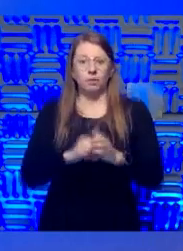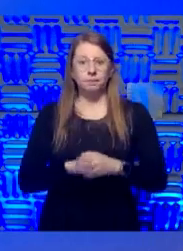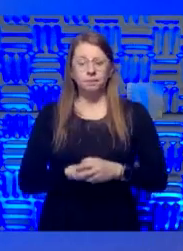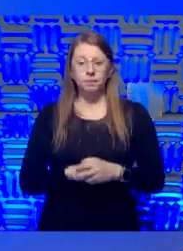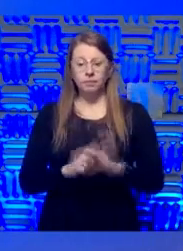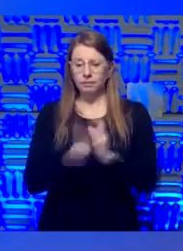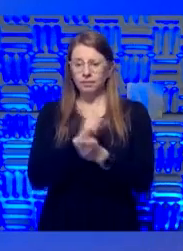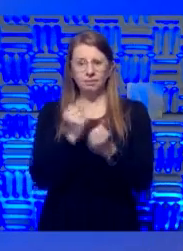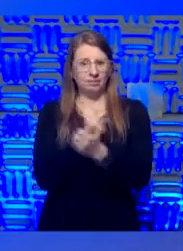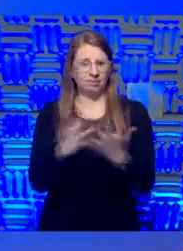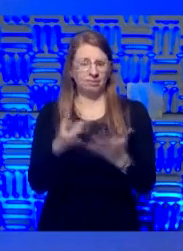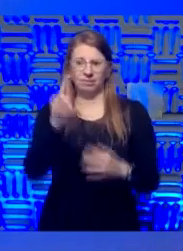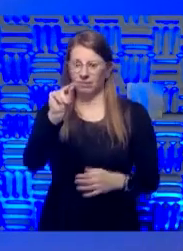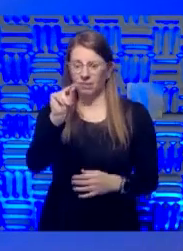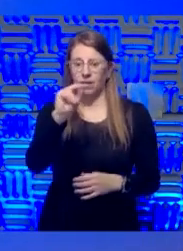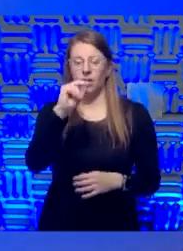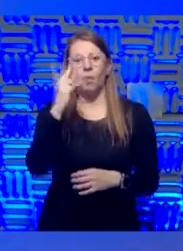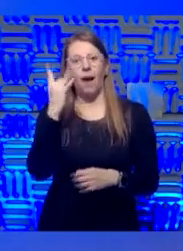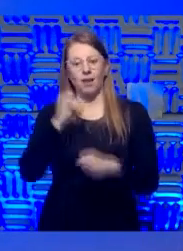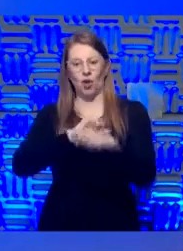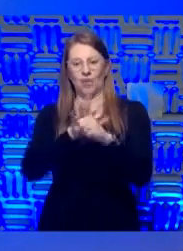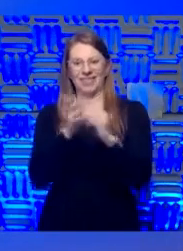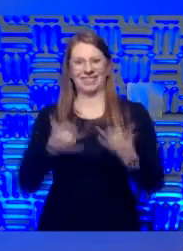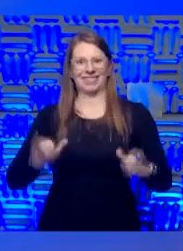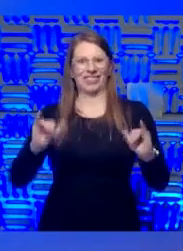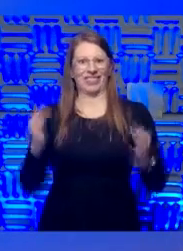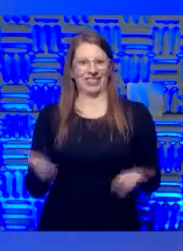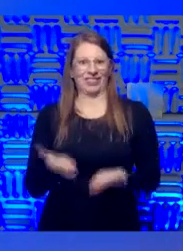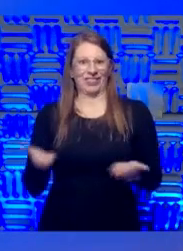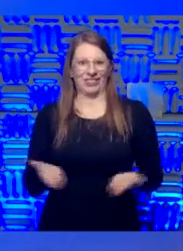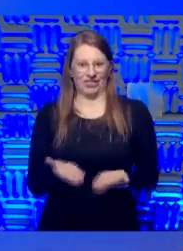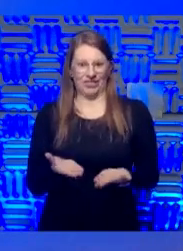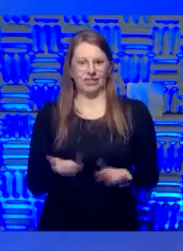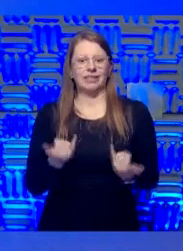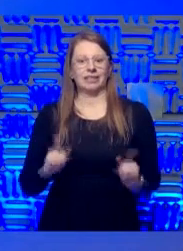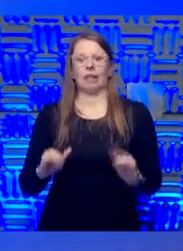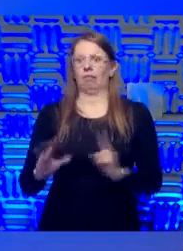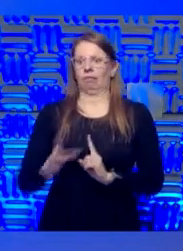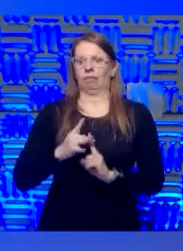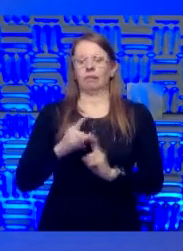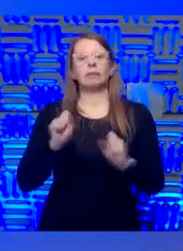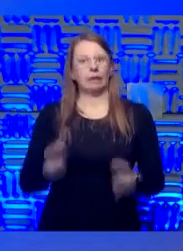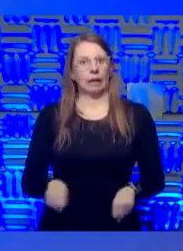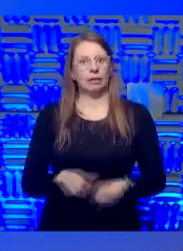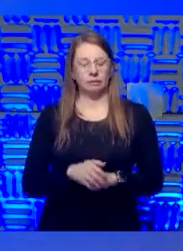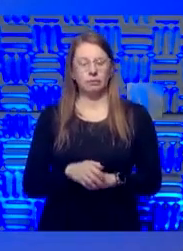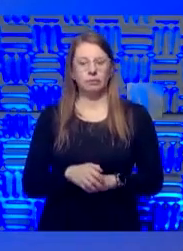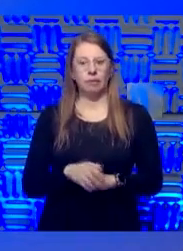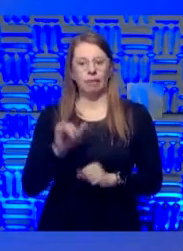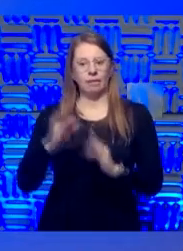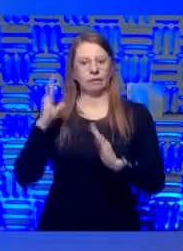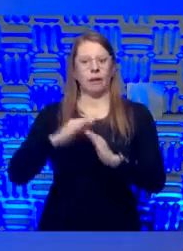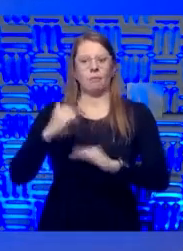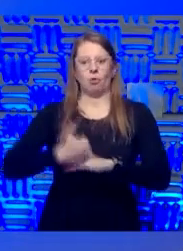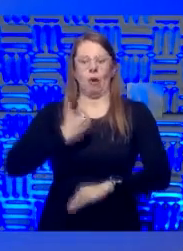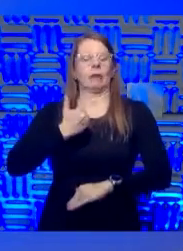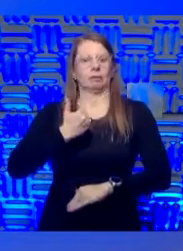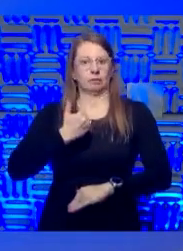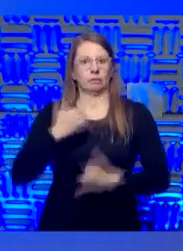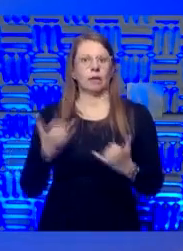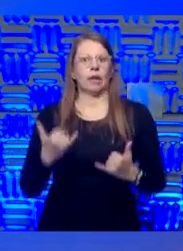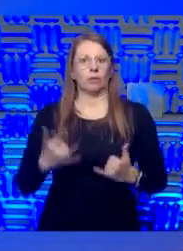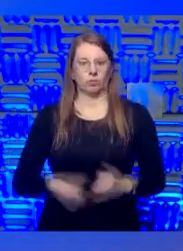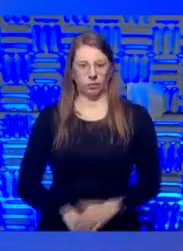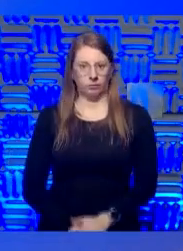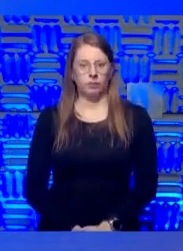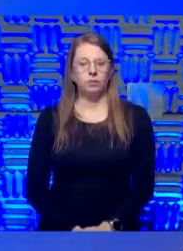know coronavirus is still here, and that is the largest threat at this point in time. So we need to continue